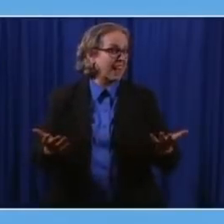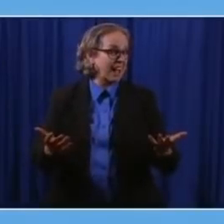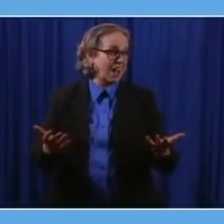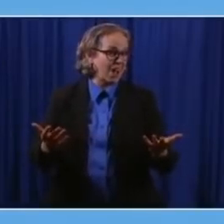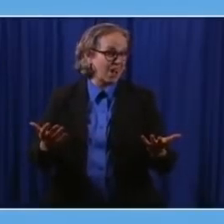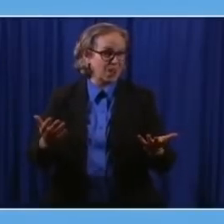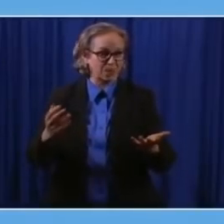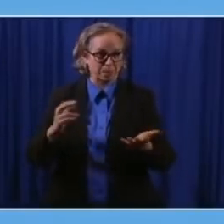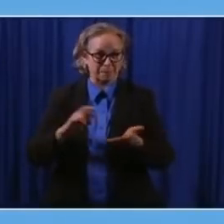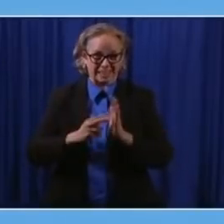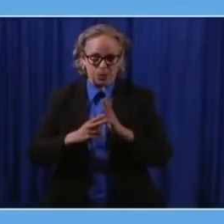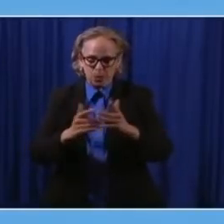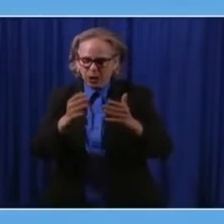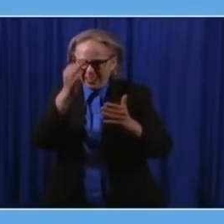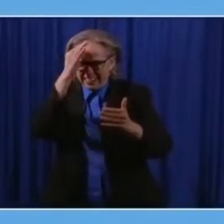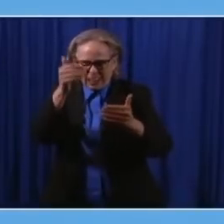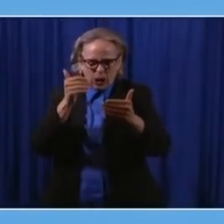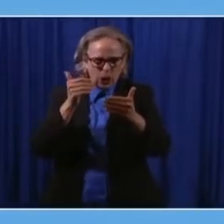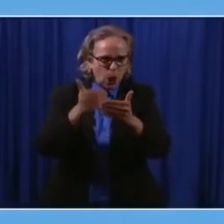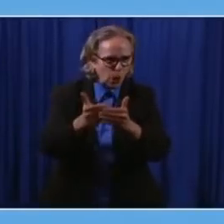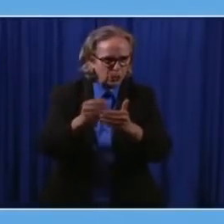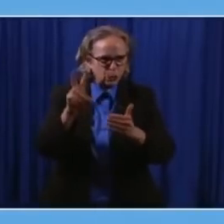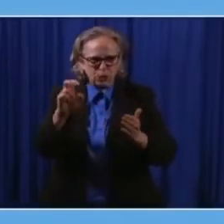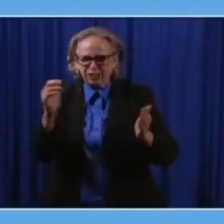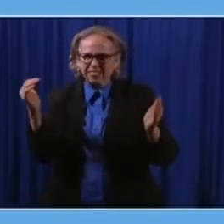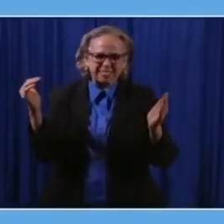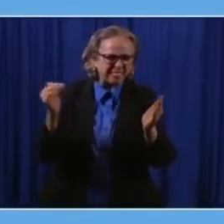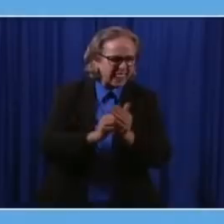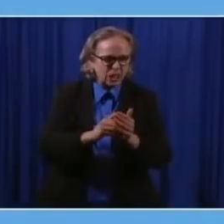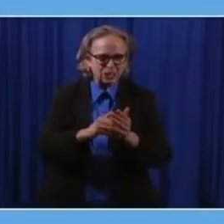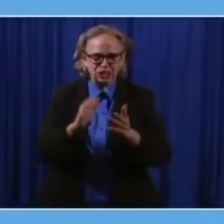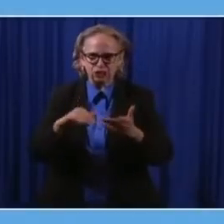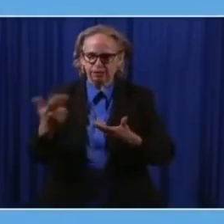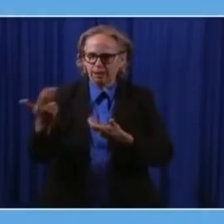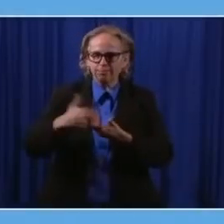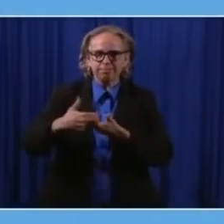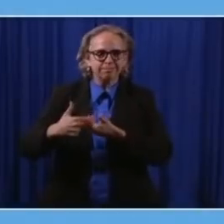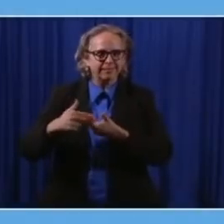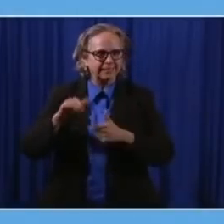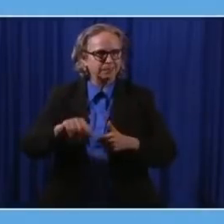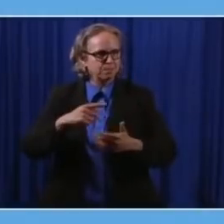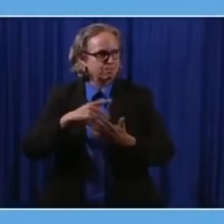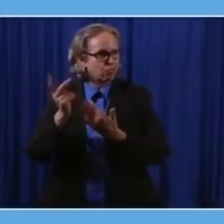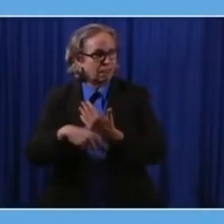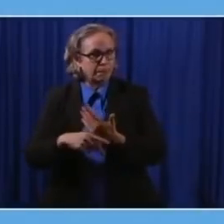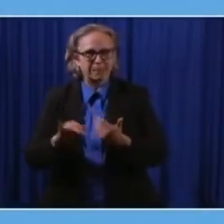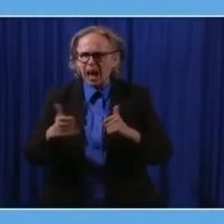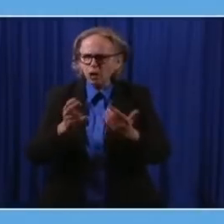in Ohio who are enrolled. You can just go to the website,